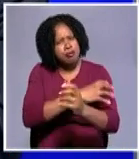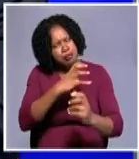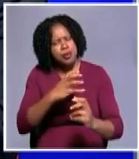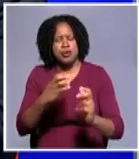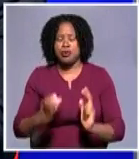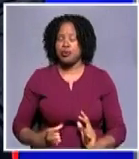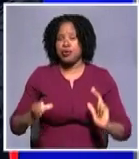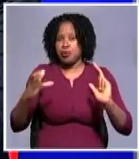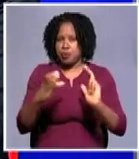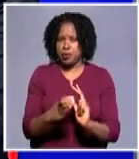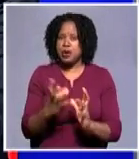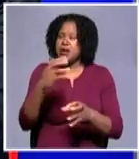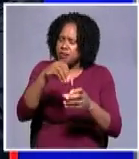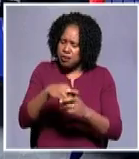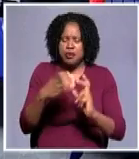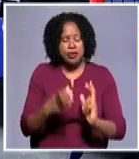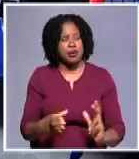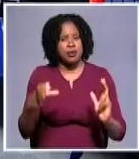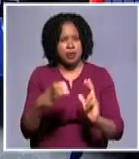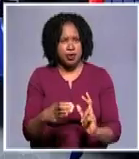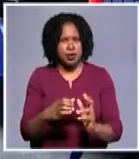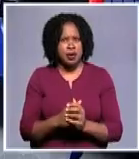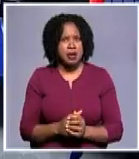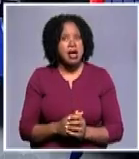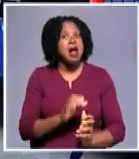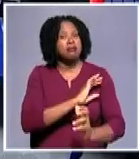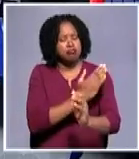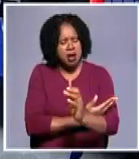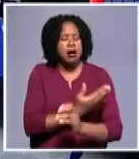community. Then the empowerment of women.